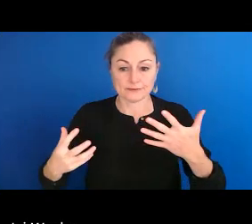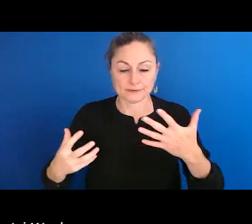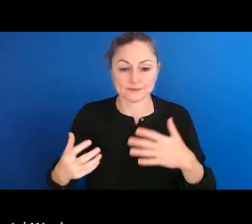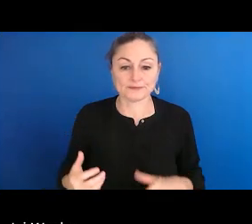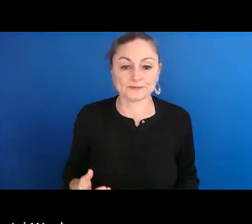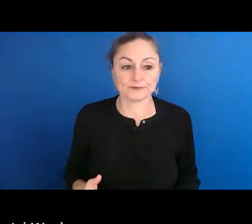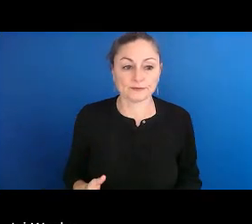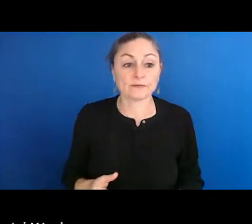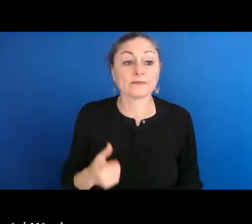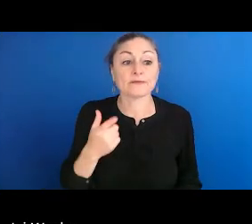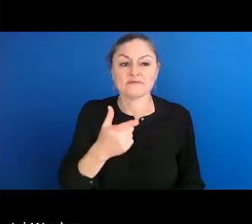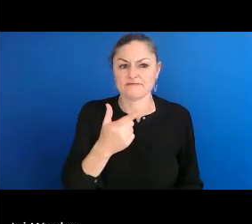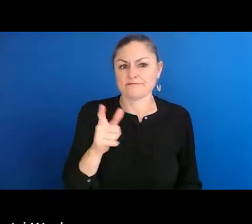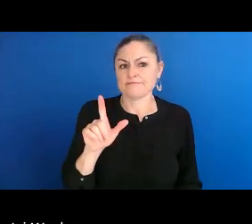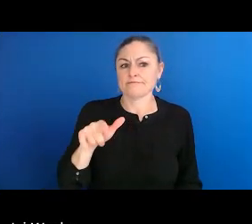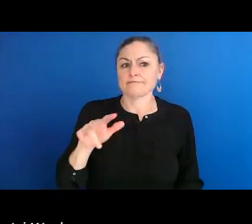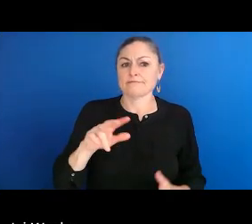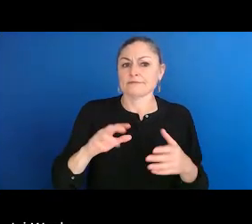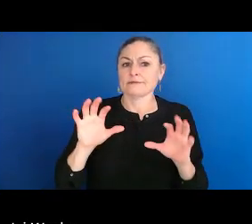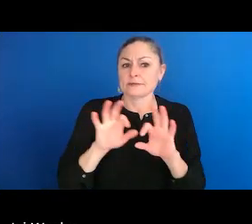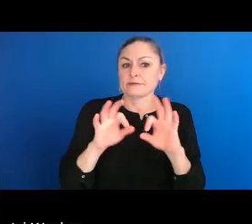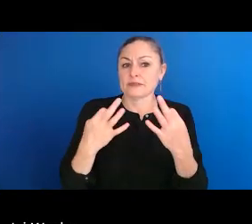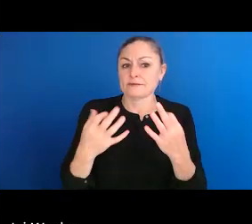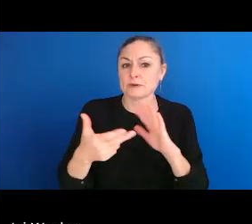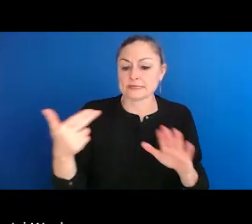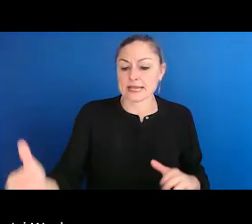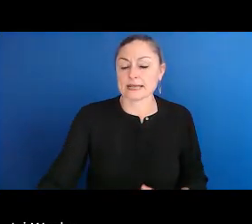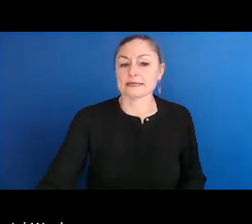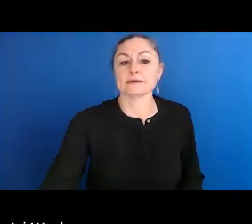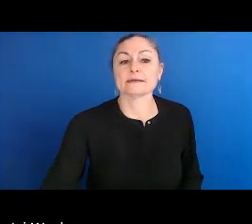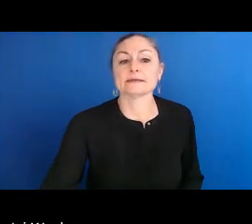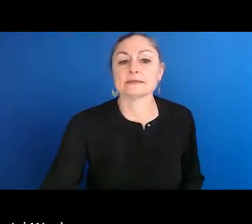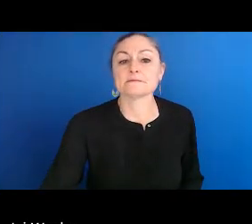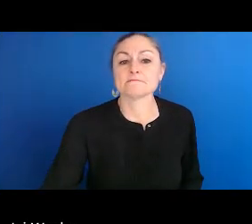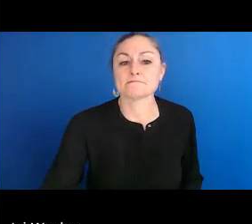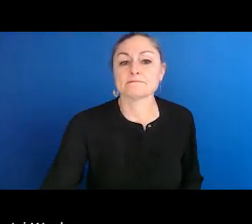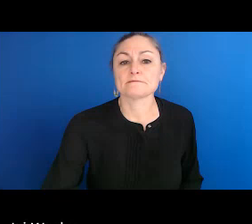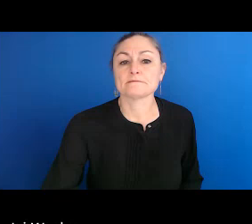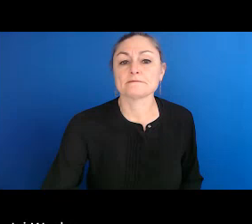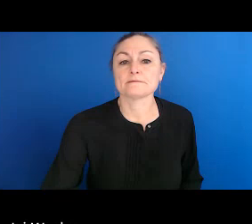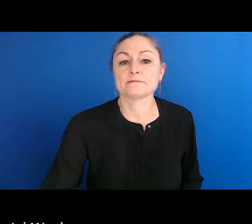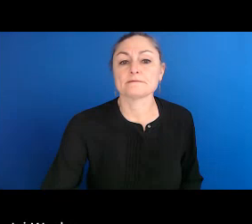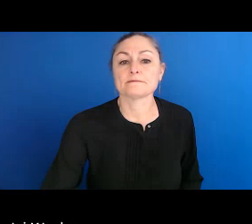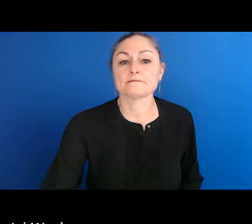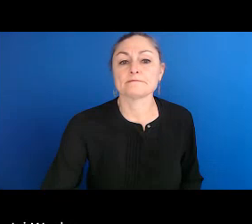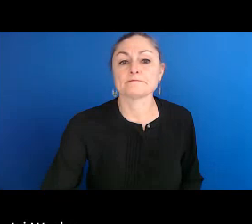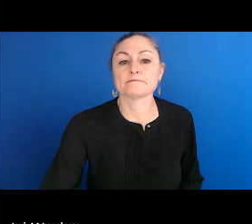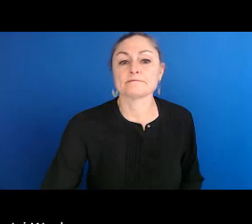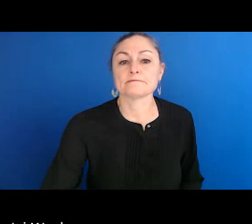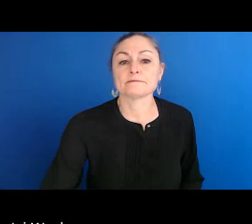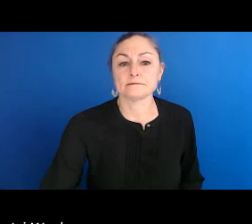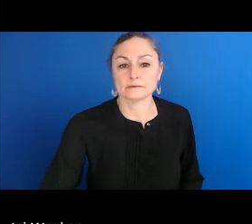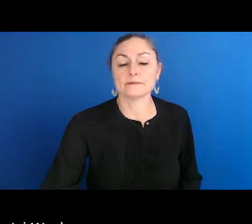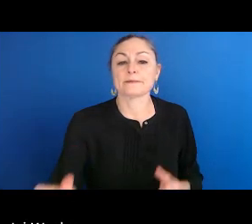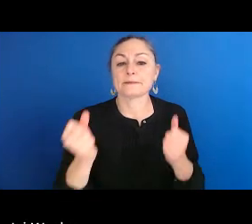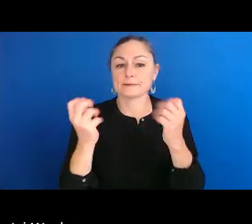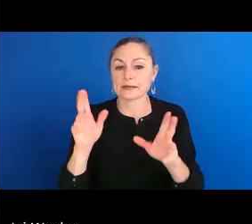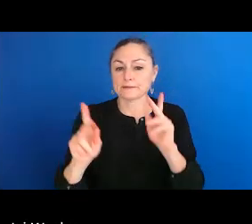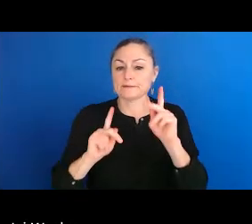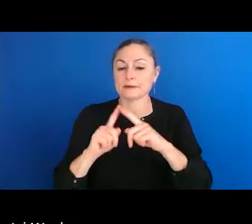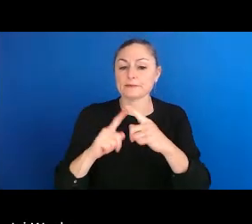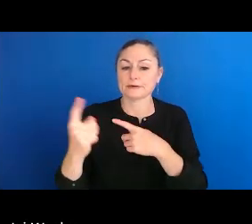So familial status is a protected class that we often get questions on. So that includes families